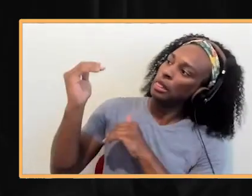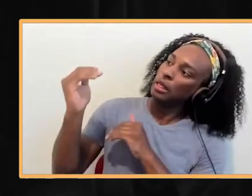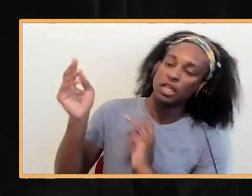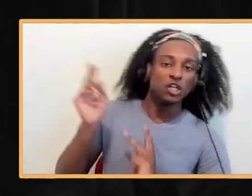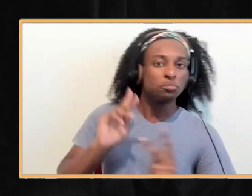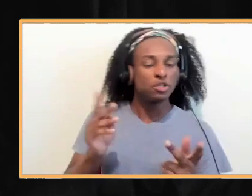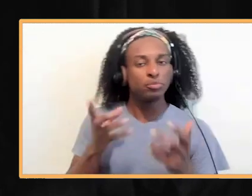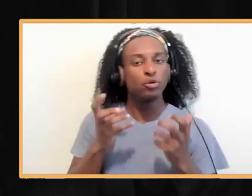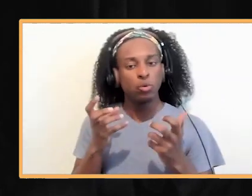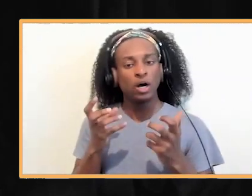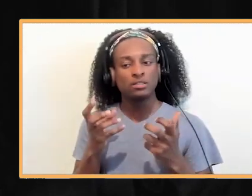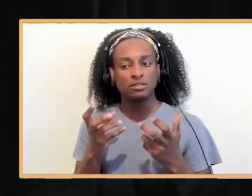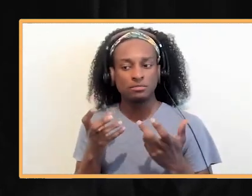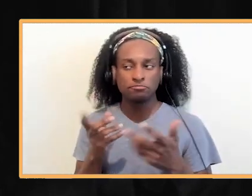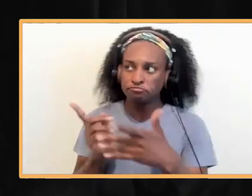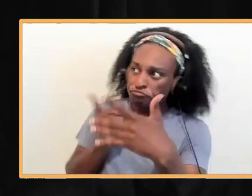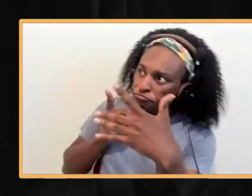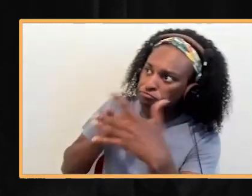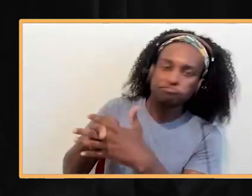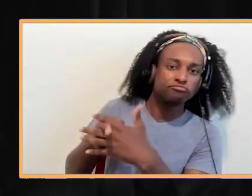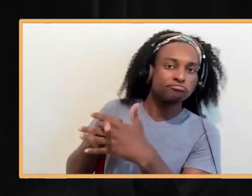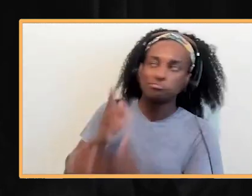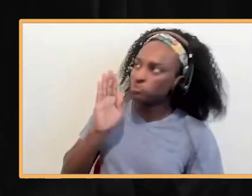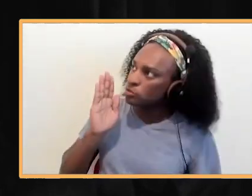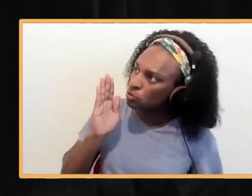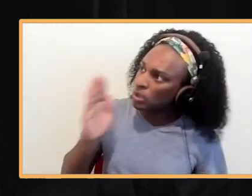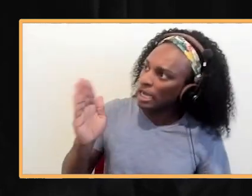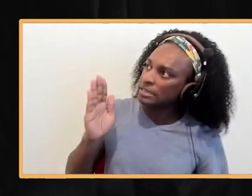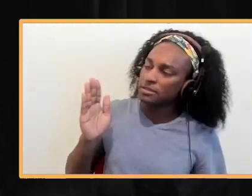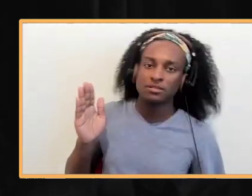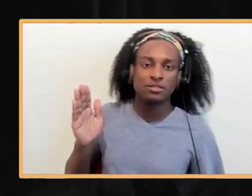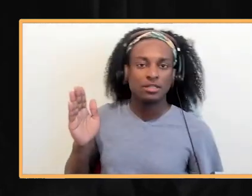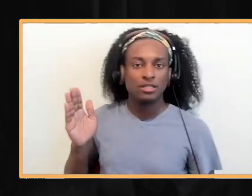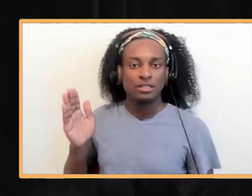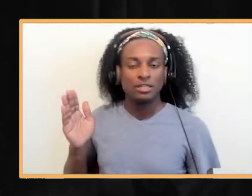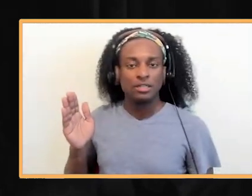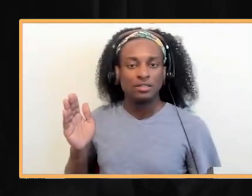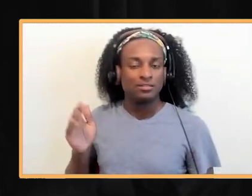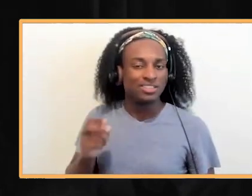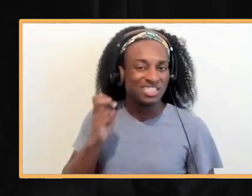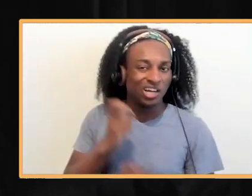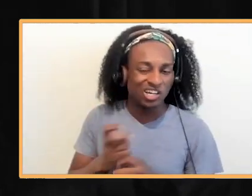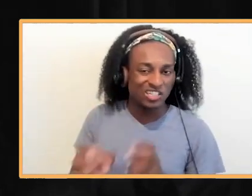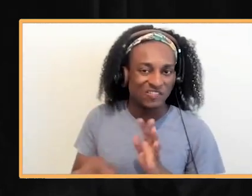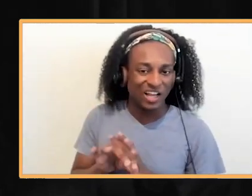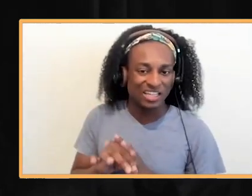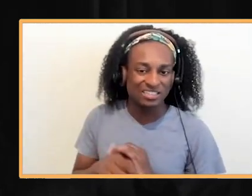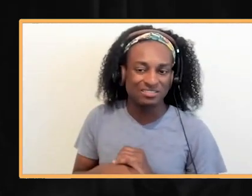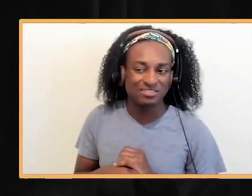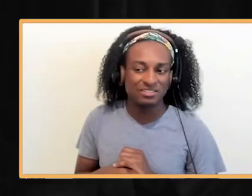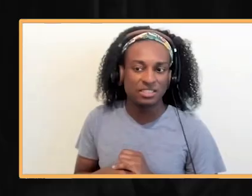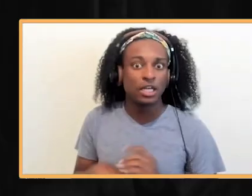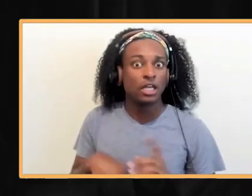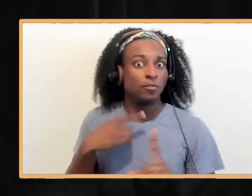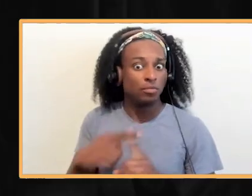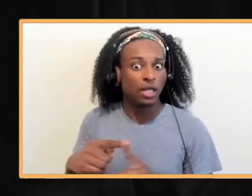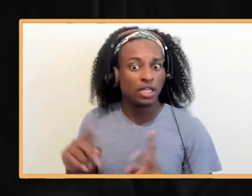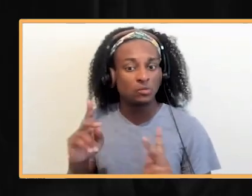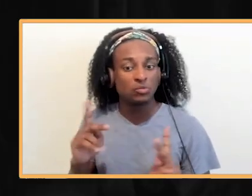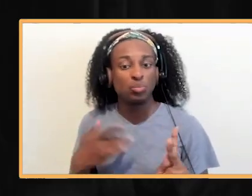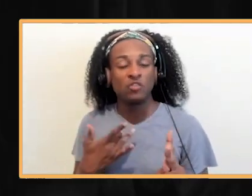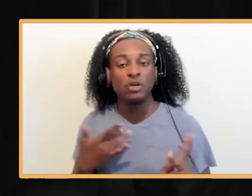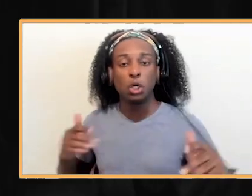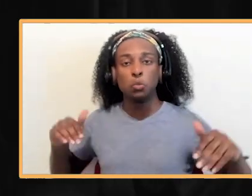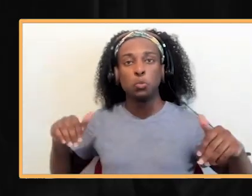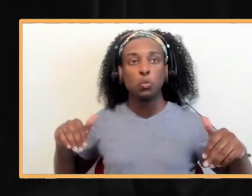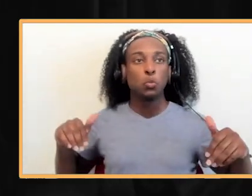for the, and it's hard to find. So yeah, and there's apathy and ambiguity and immobilization and all these other things